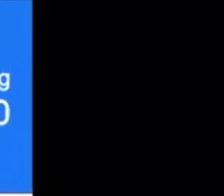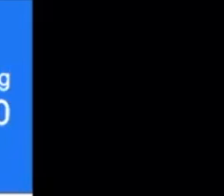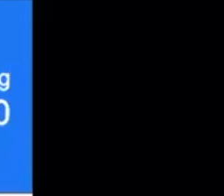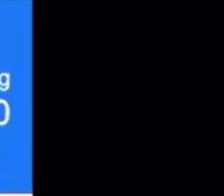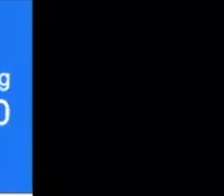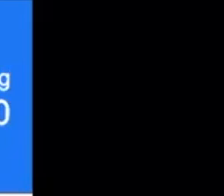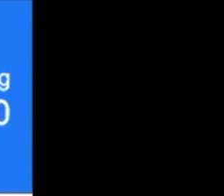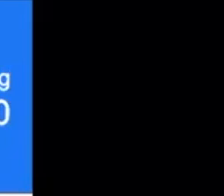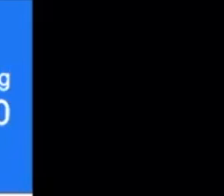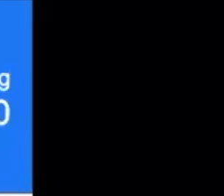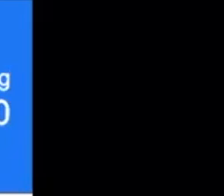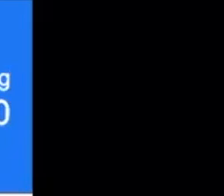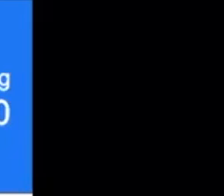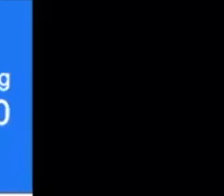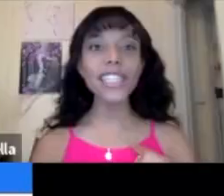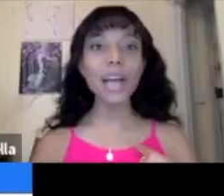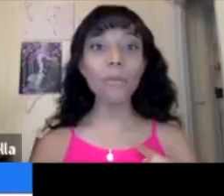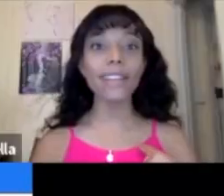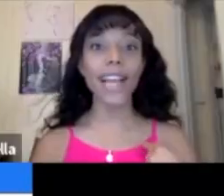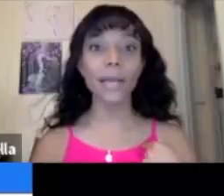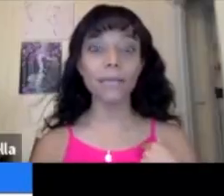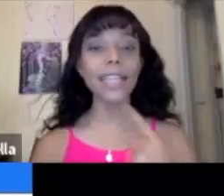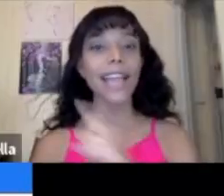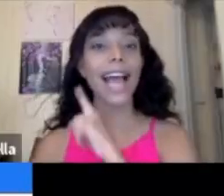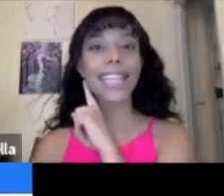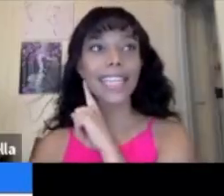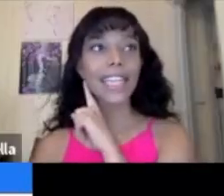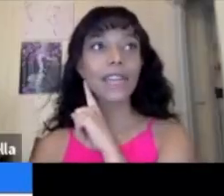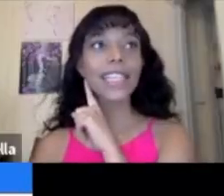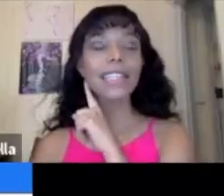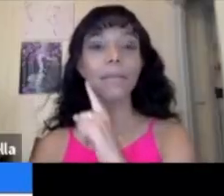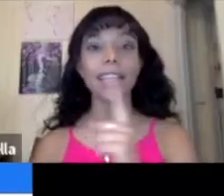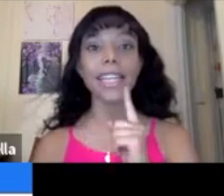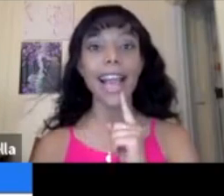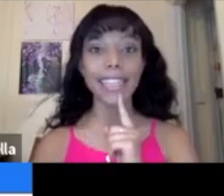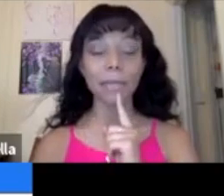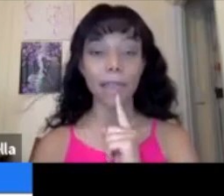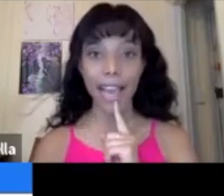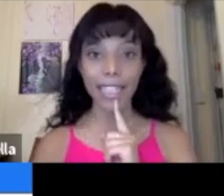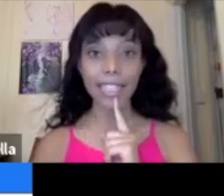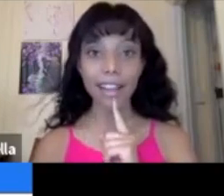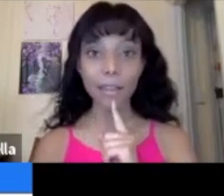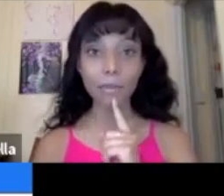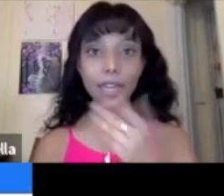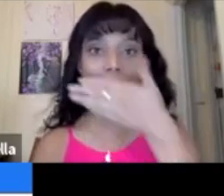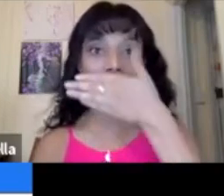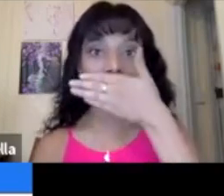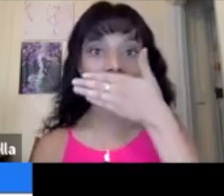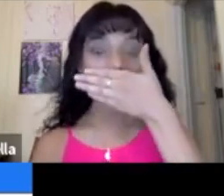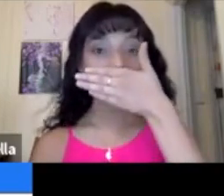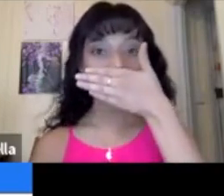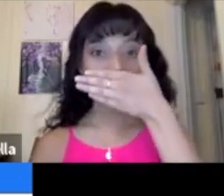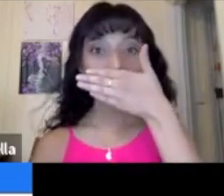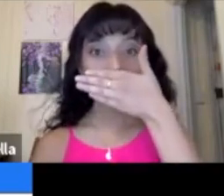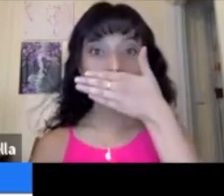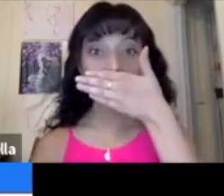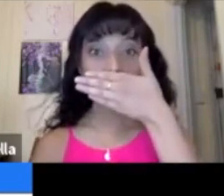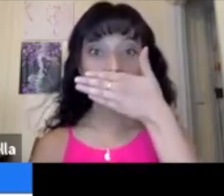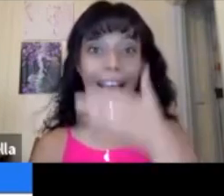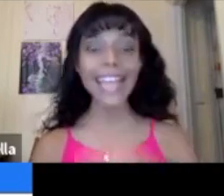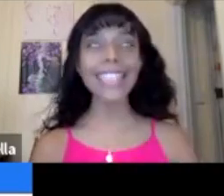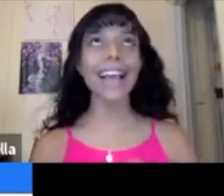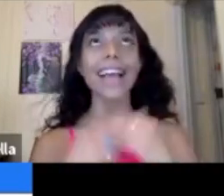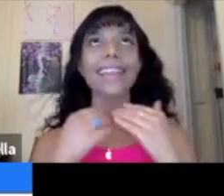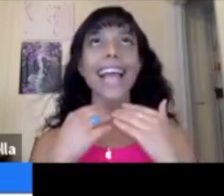masks cover your lips. But if you're someone like me that has a hearing disability and depends on lip reading, when someone's